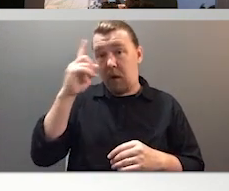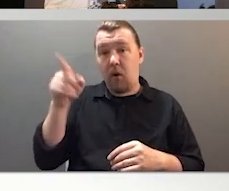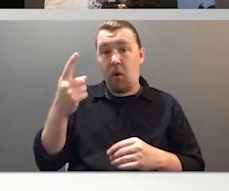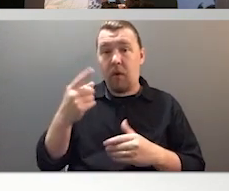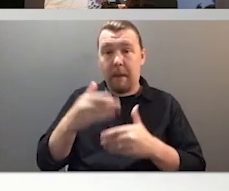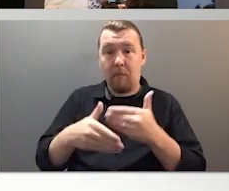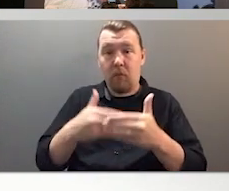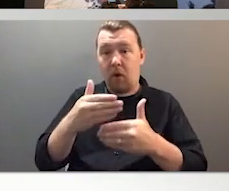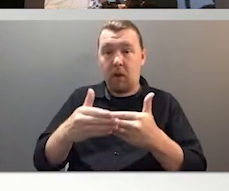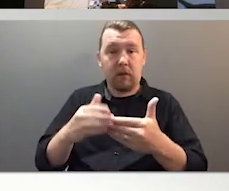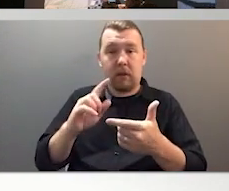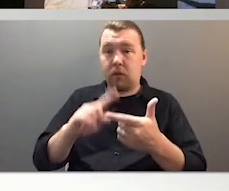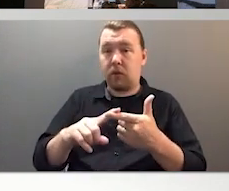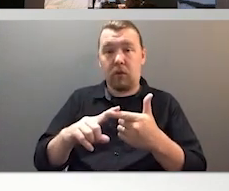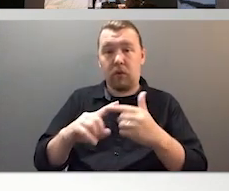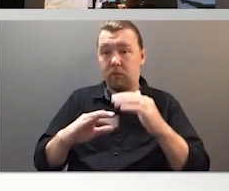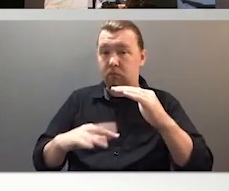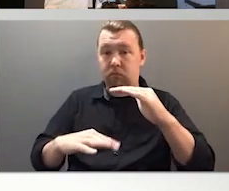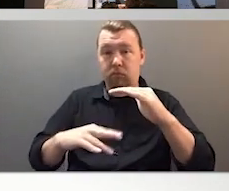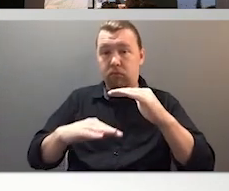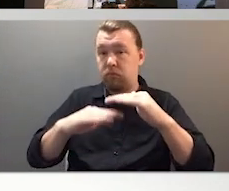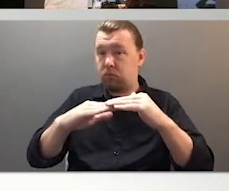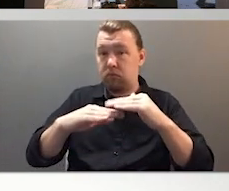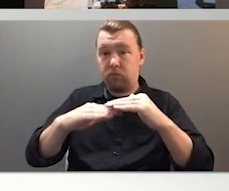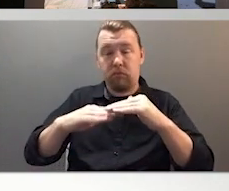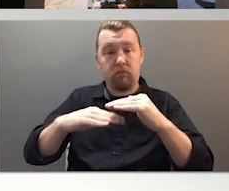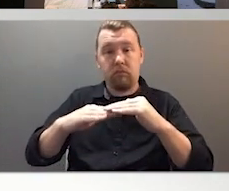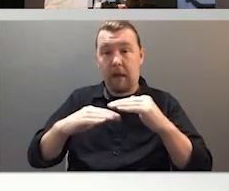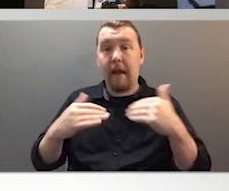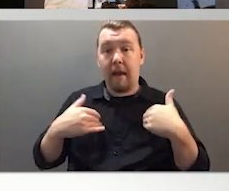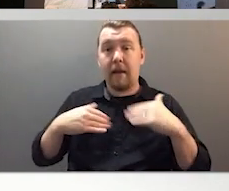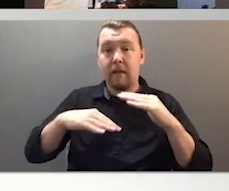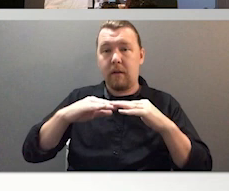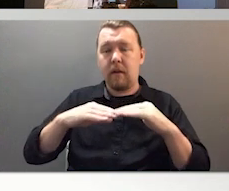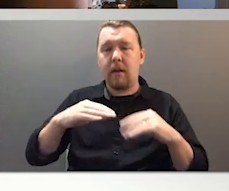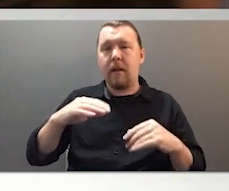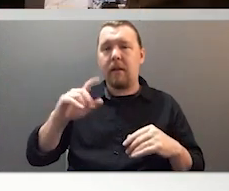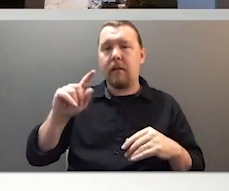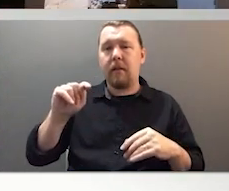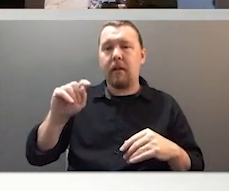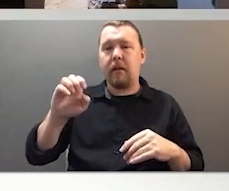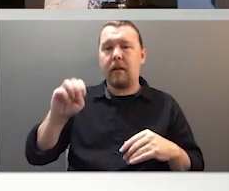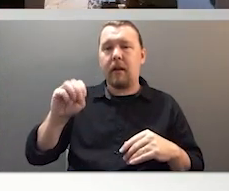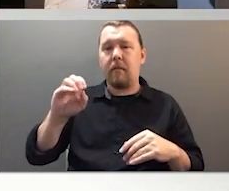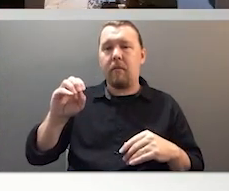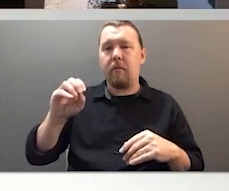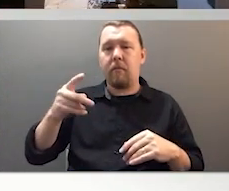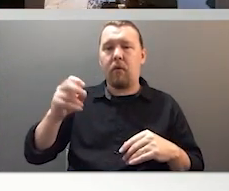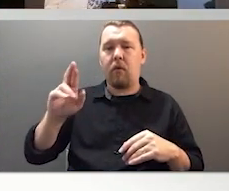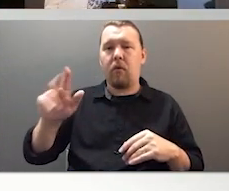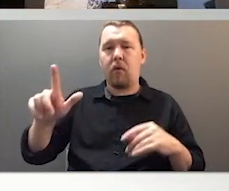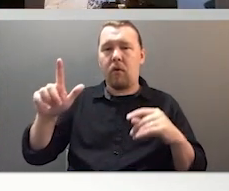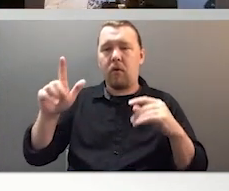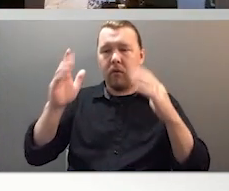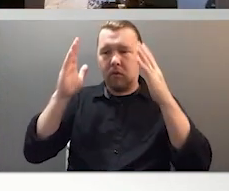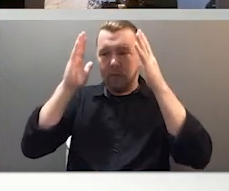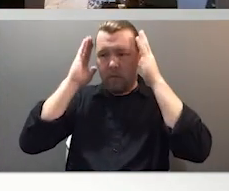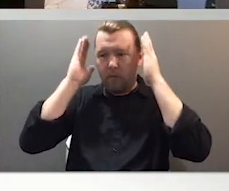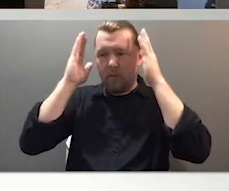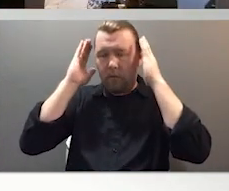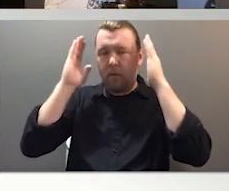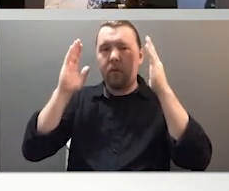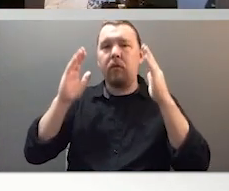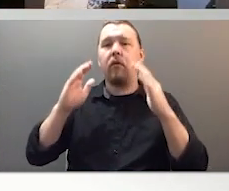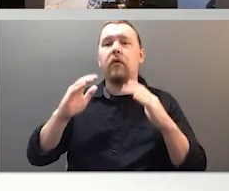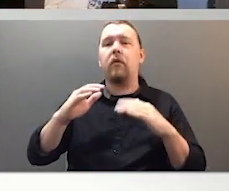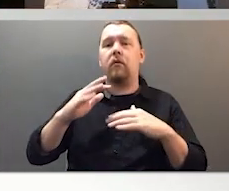to a certain point, the temporal lobe on up goes kind of offline. So if you think about it, your brain processes from here down, and it gets stuck